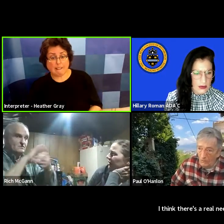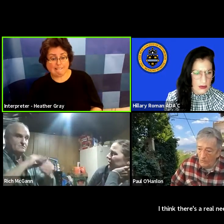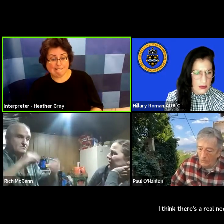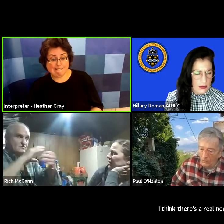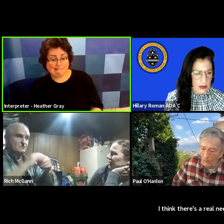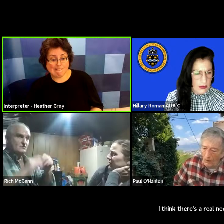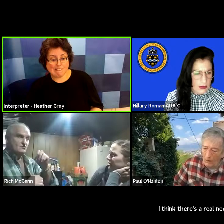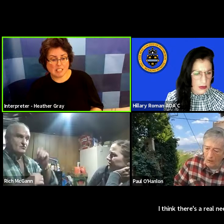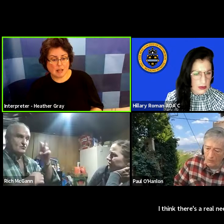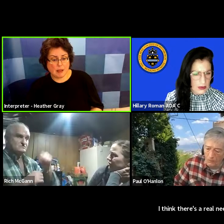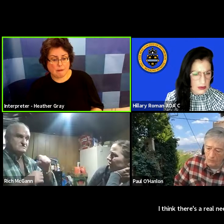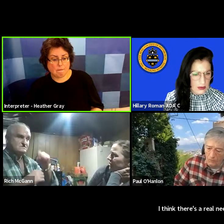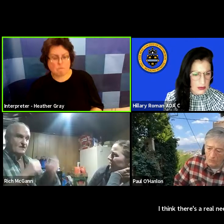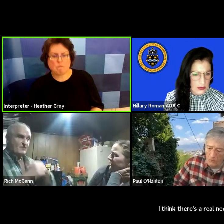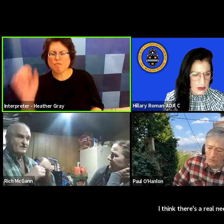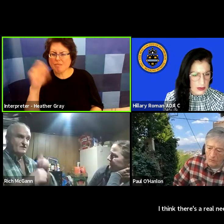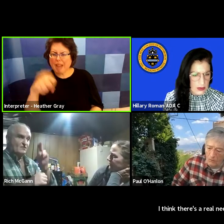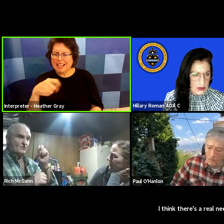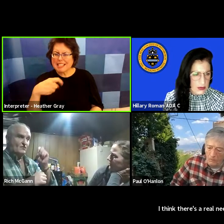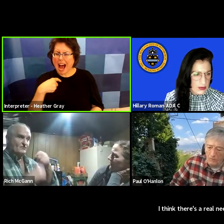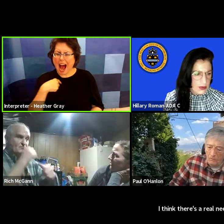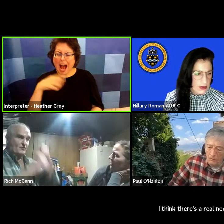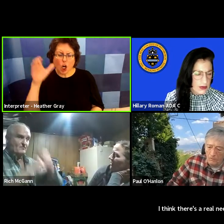Yeah, I had heard a story